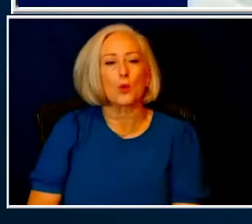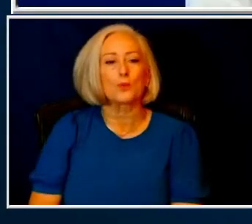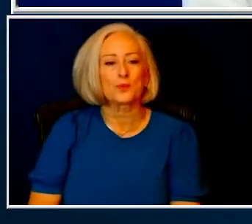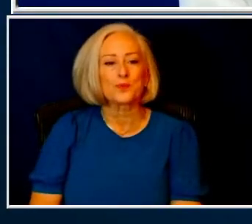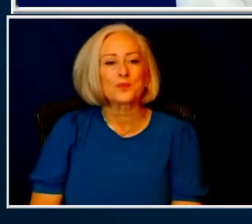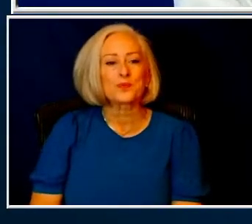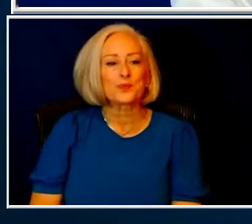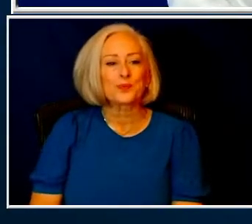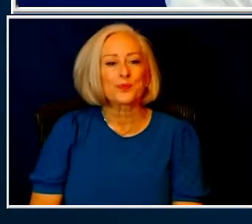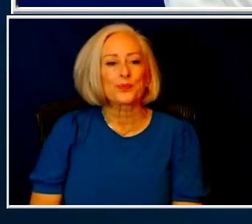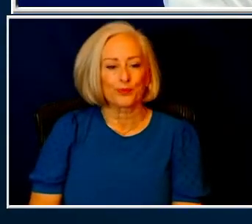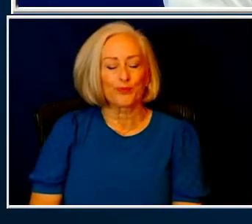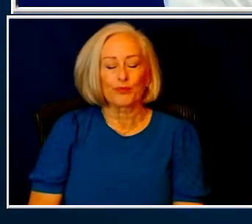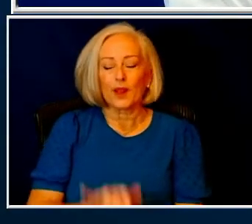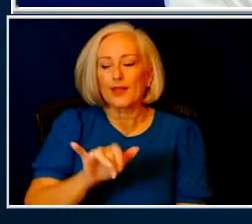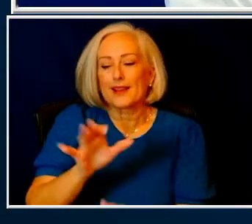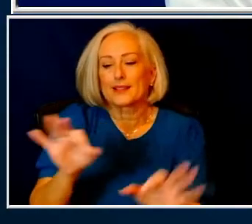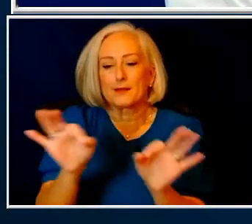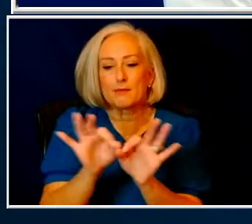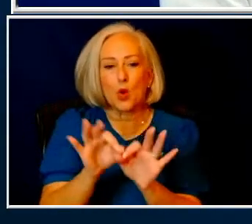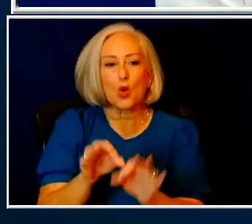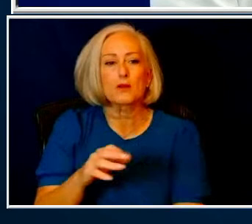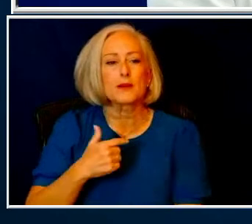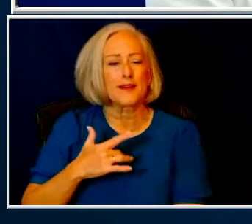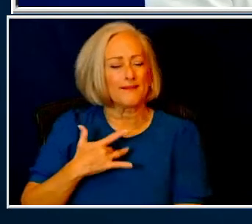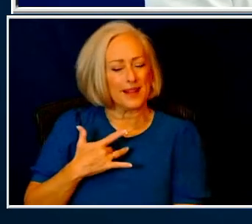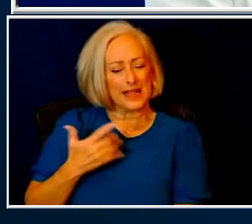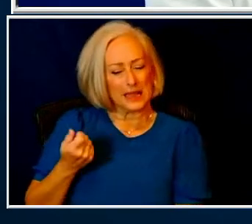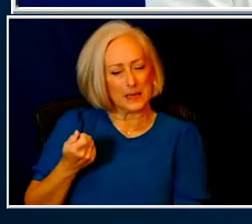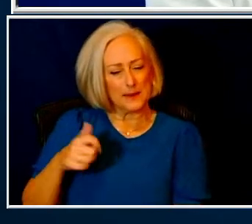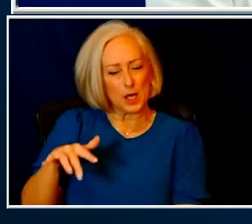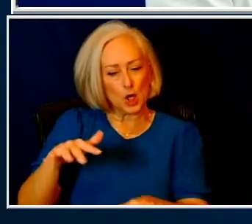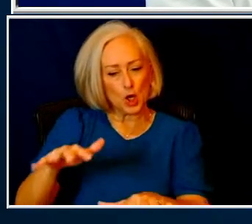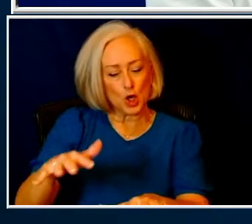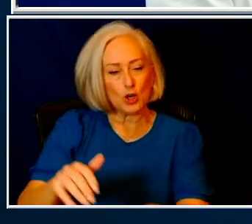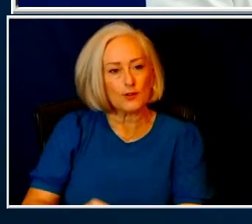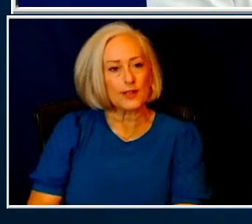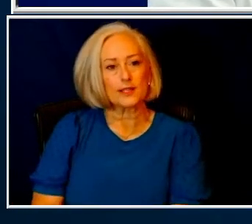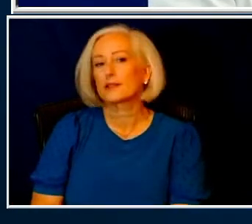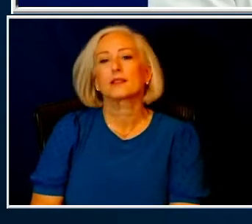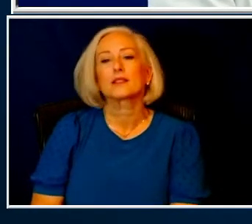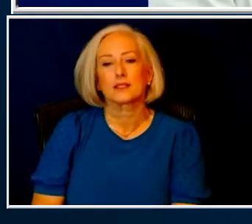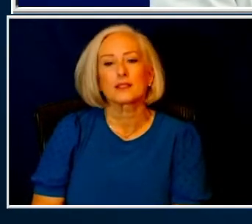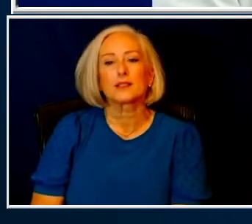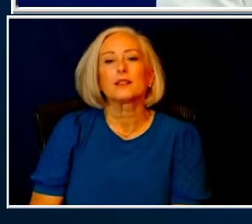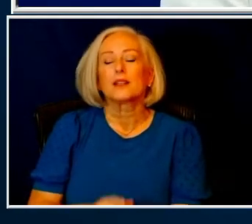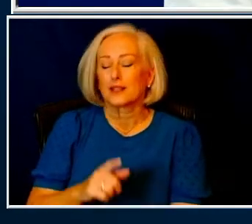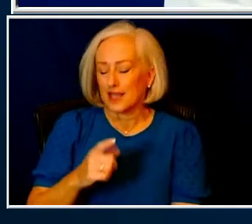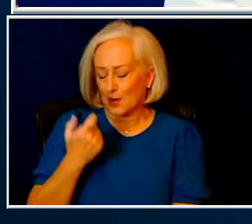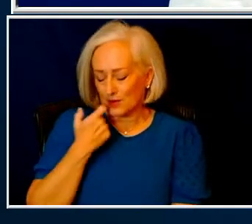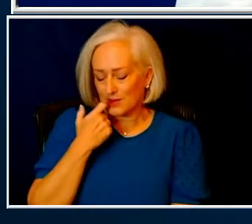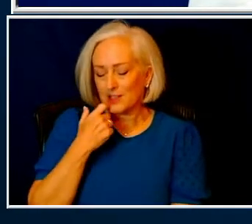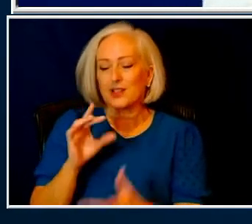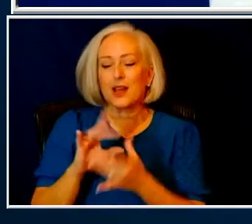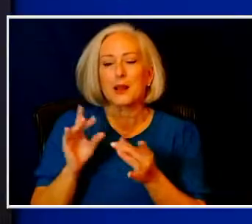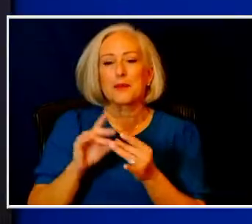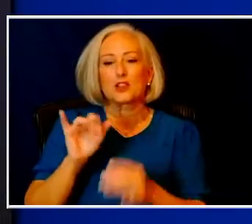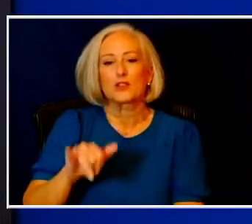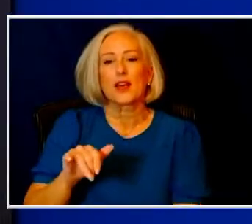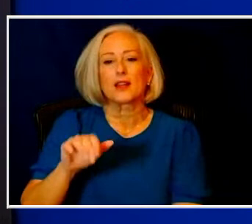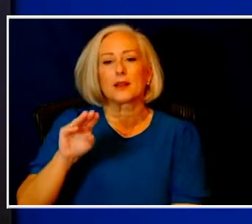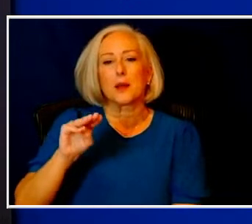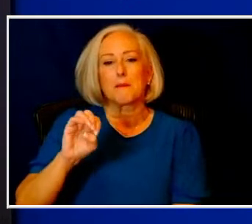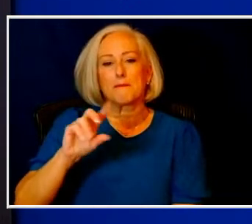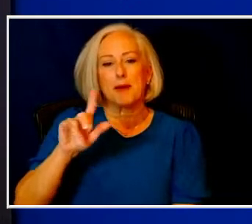important. But it does make me a little nervous. And Hawk, are you seeing some more influenza here at KU? I was just going to bring that up. I was looking, Melanie McCulligan, one of our